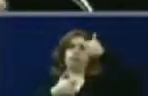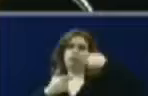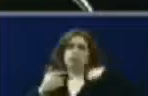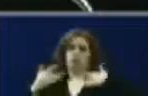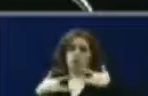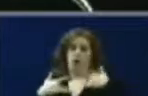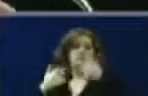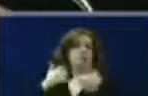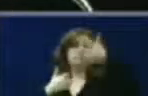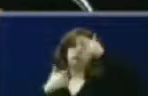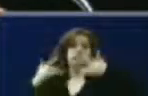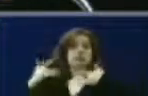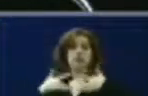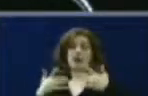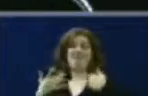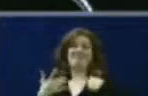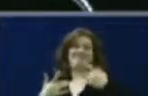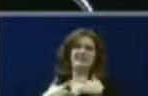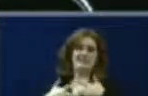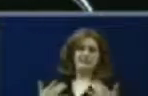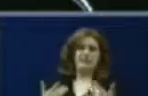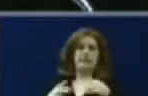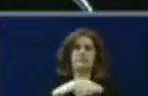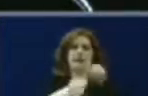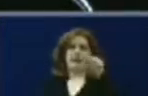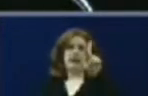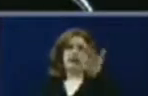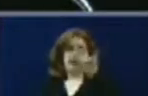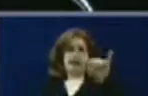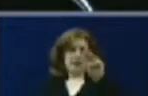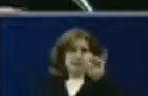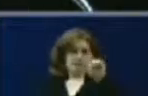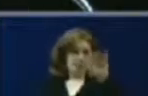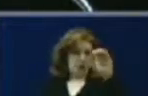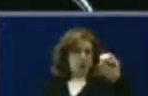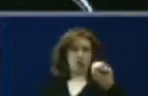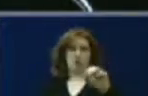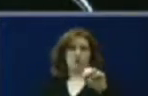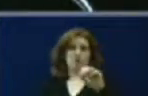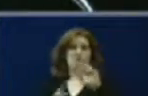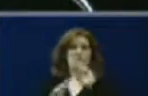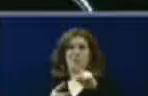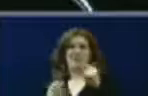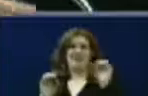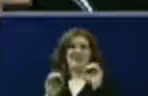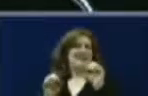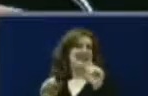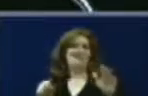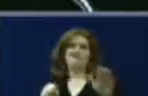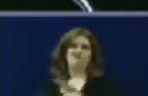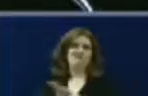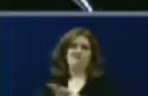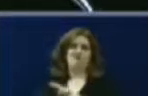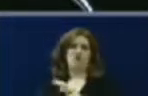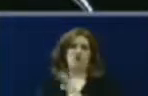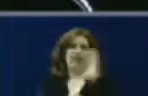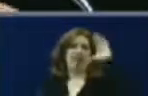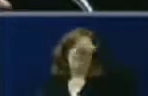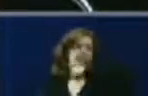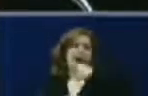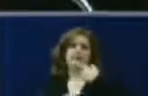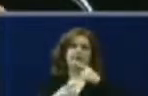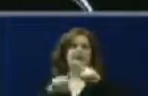concern is the fact that there seems to be, regarding the Kennedy Metro Middle report, a total lack of accountability. And that total lack of